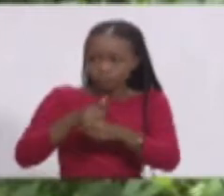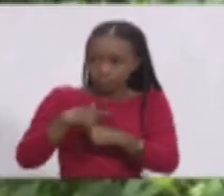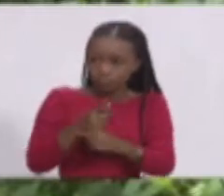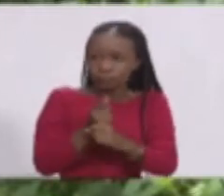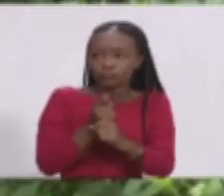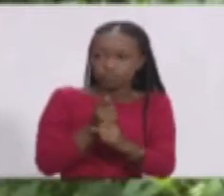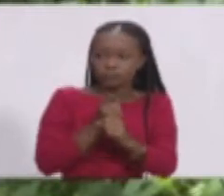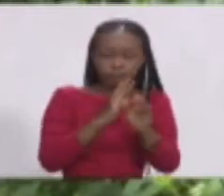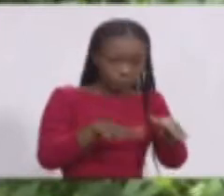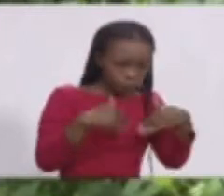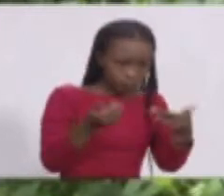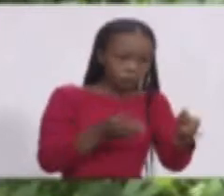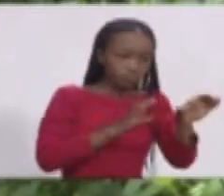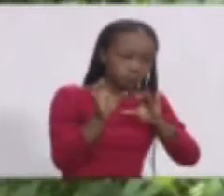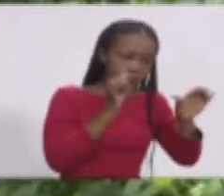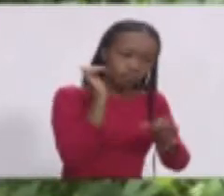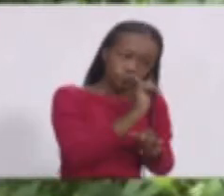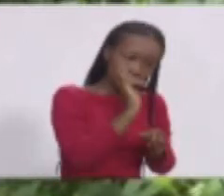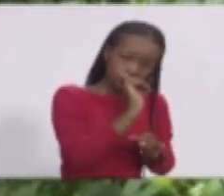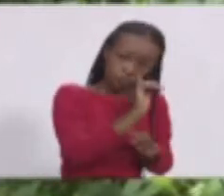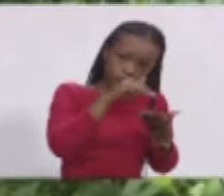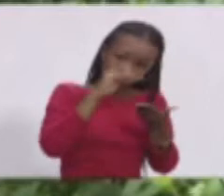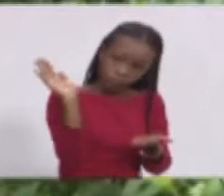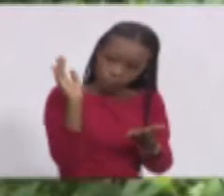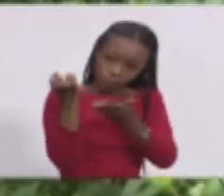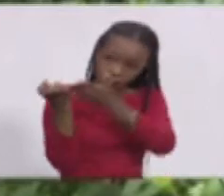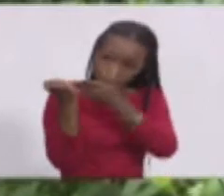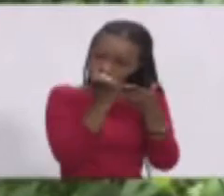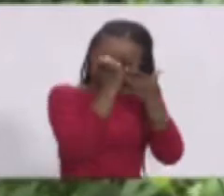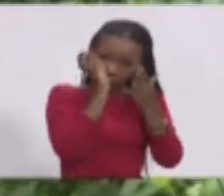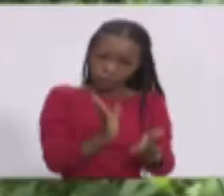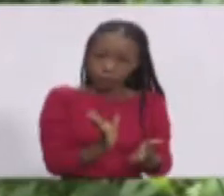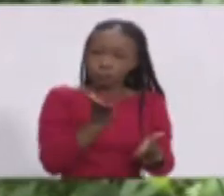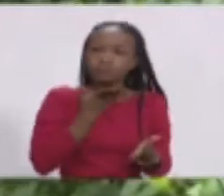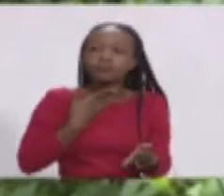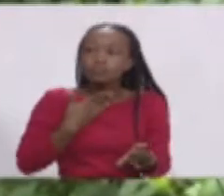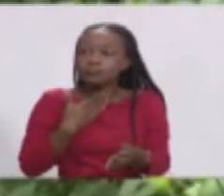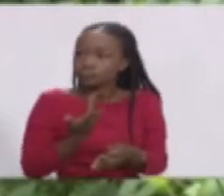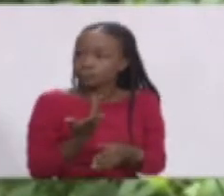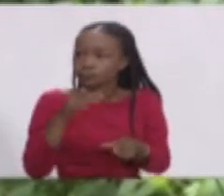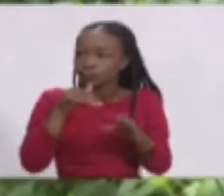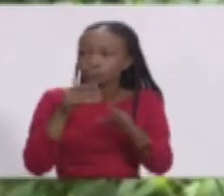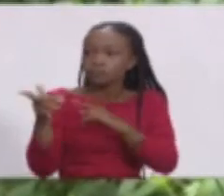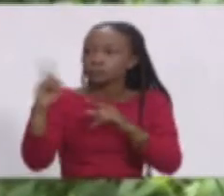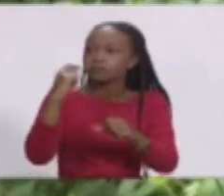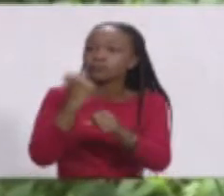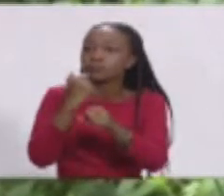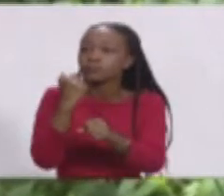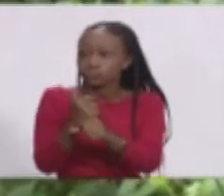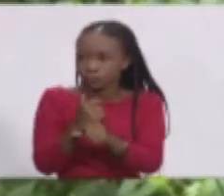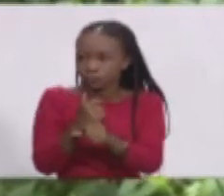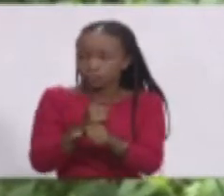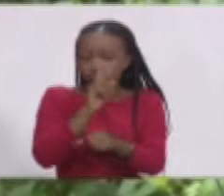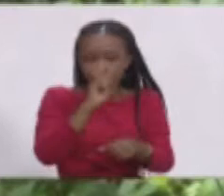think as to how to effect this curfew. So employers who are still requiring their employees to come to work need to rearrange their